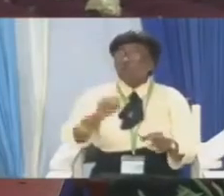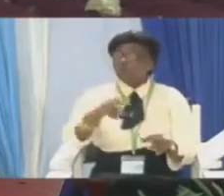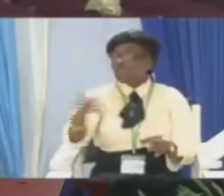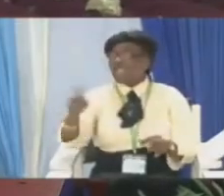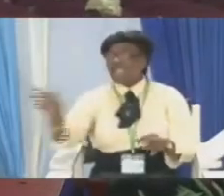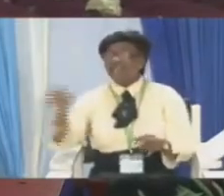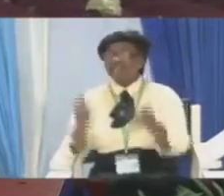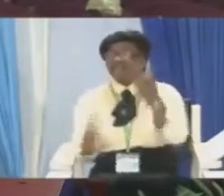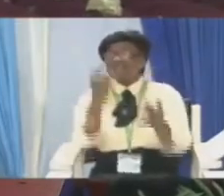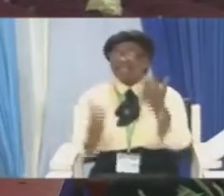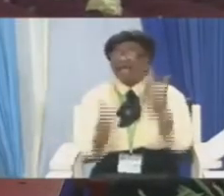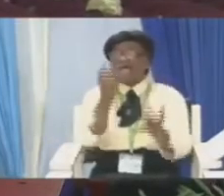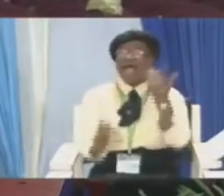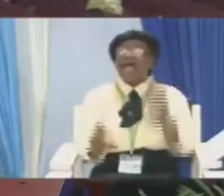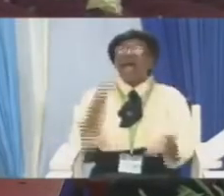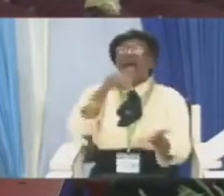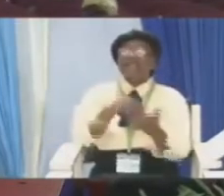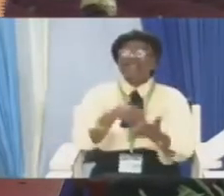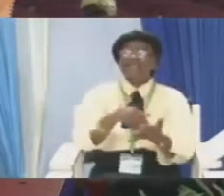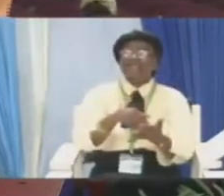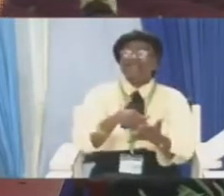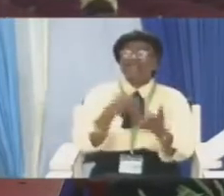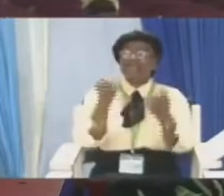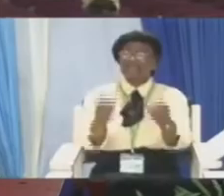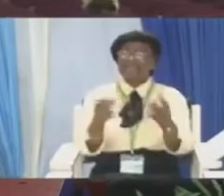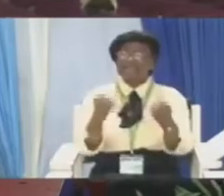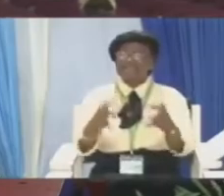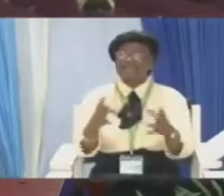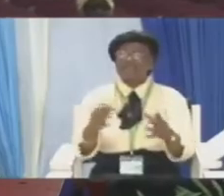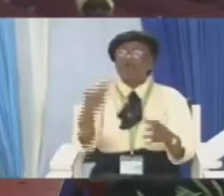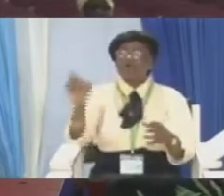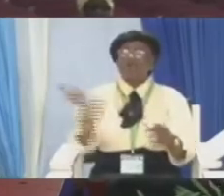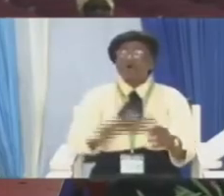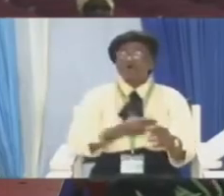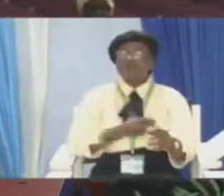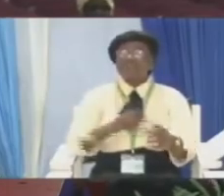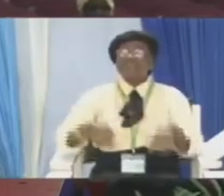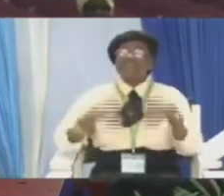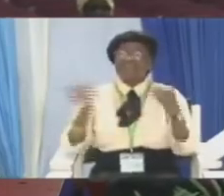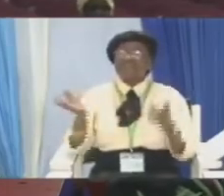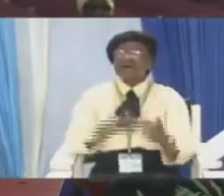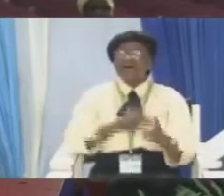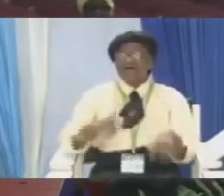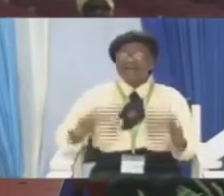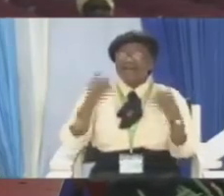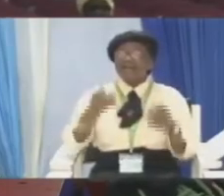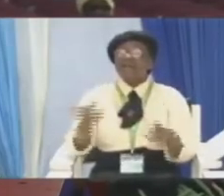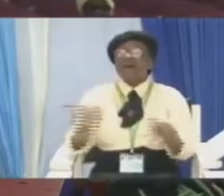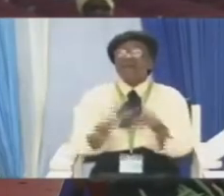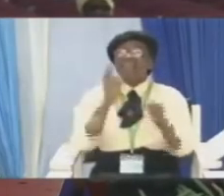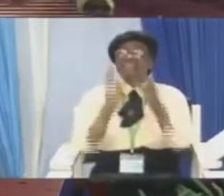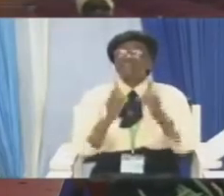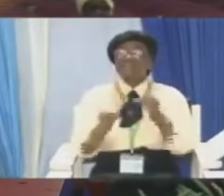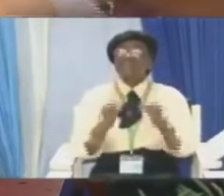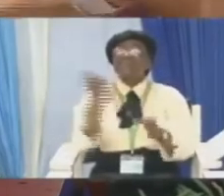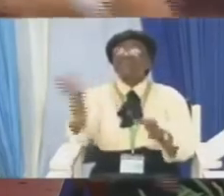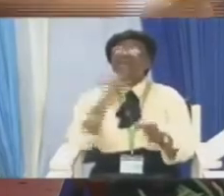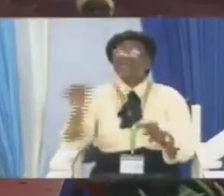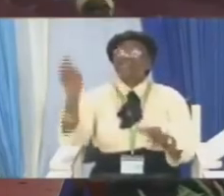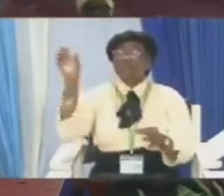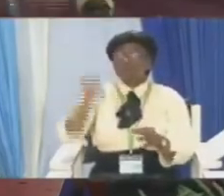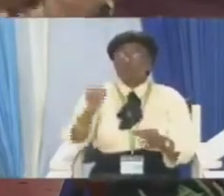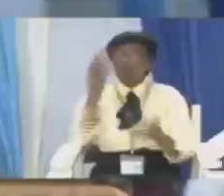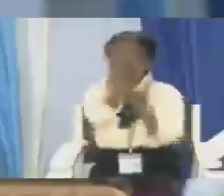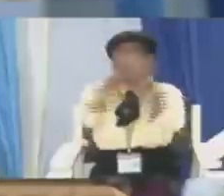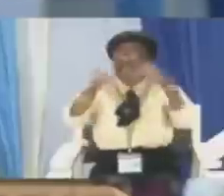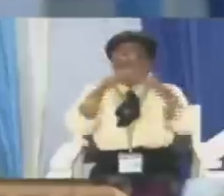Why is it that a lot of us are living our life as if there is no heaven again? Why is it that a lot of people are living as if there